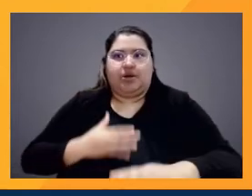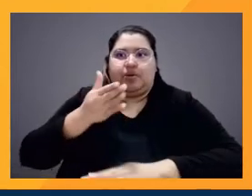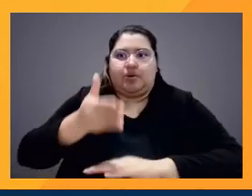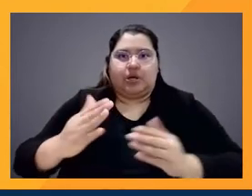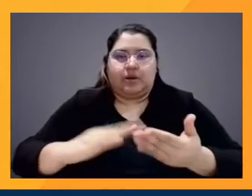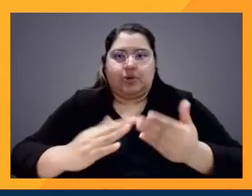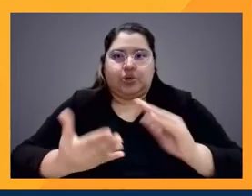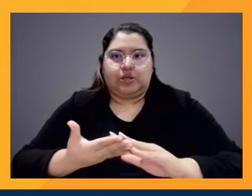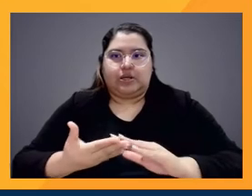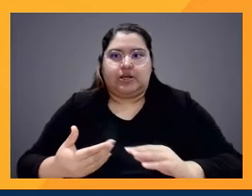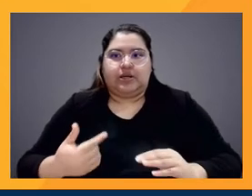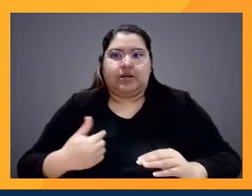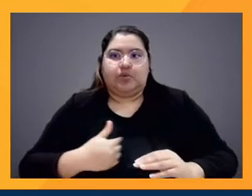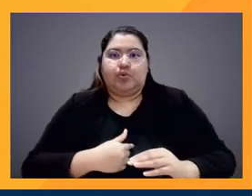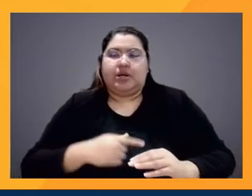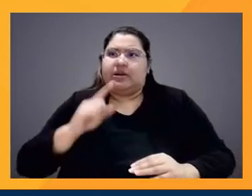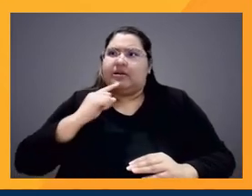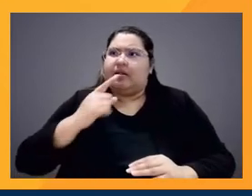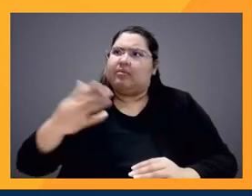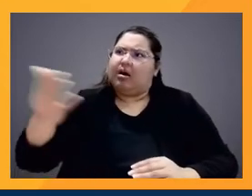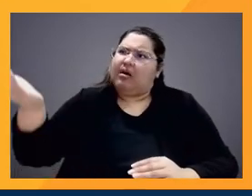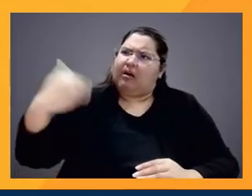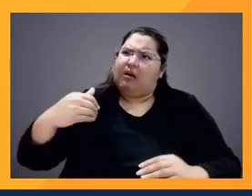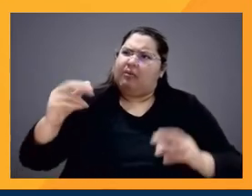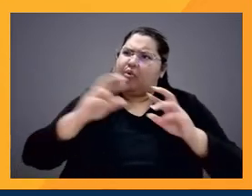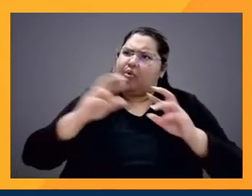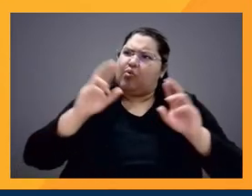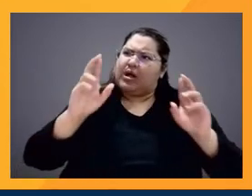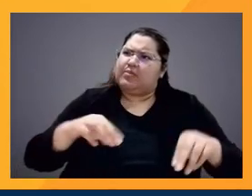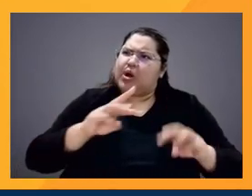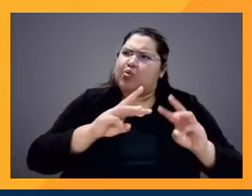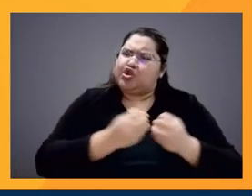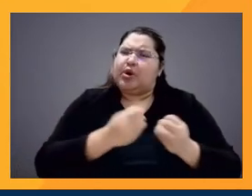Christina because it specifically says, what does the